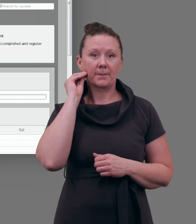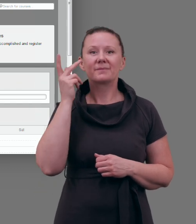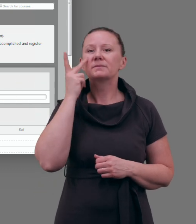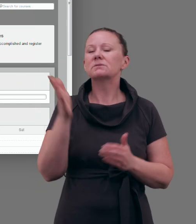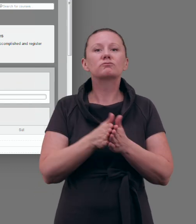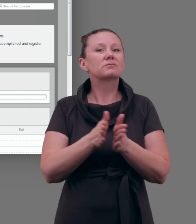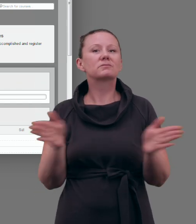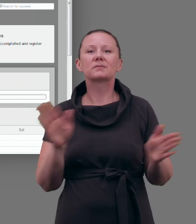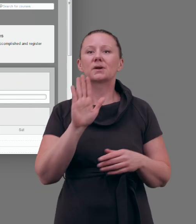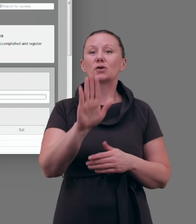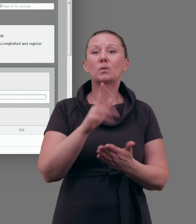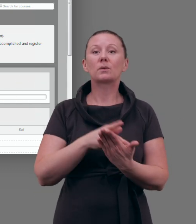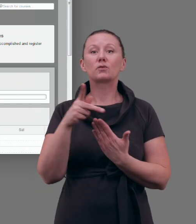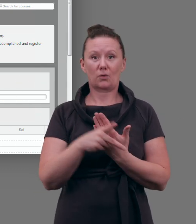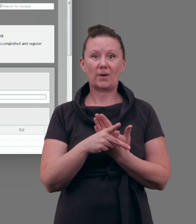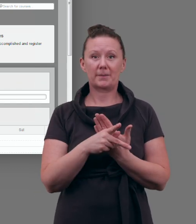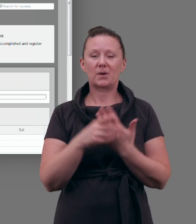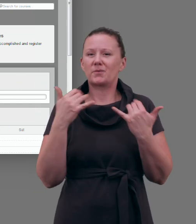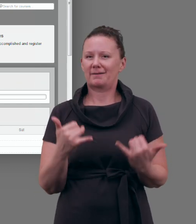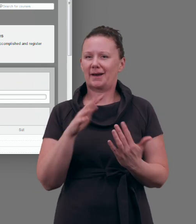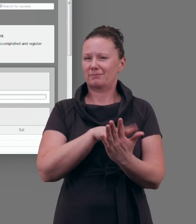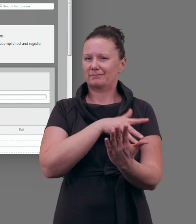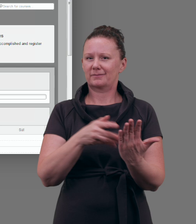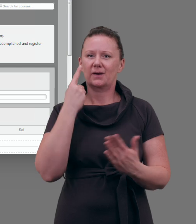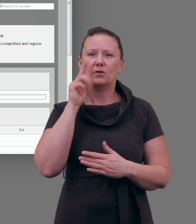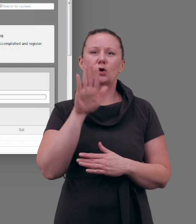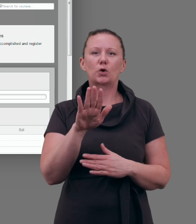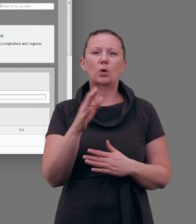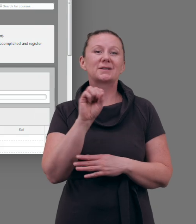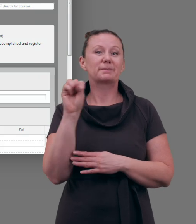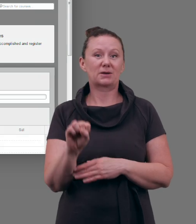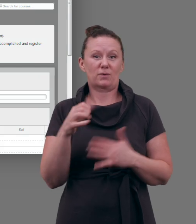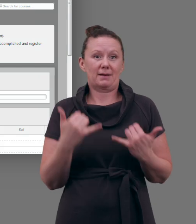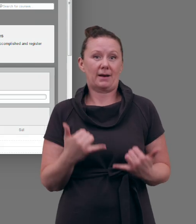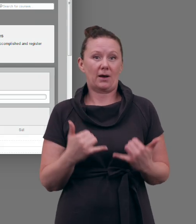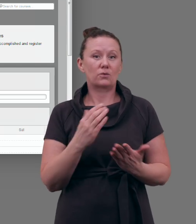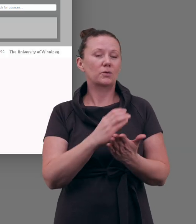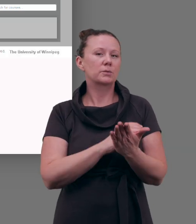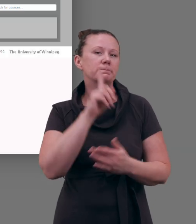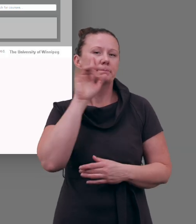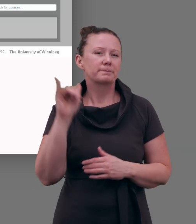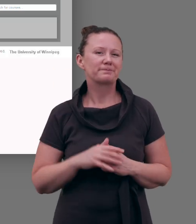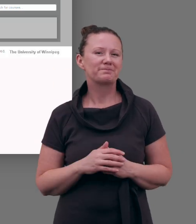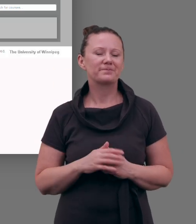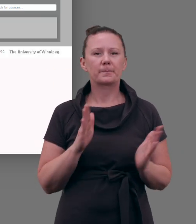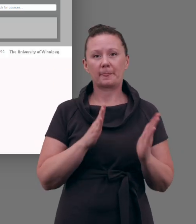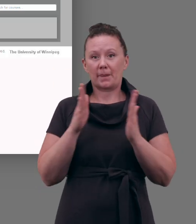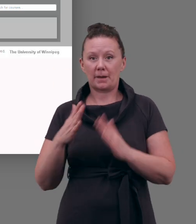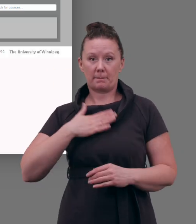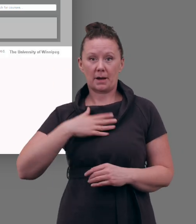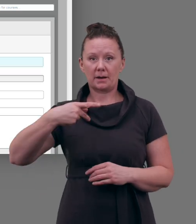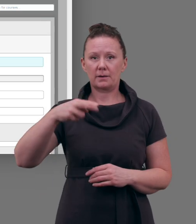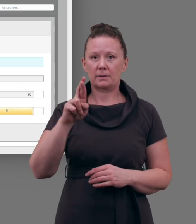in and a timetable for your current term classes. The My Progress section displays the detailed degree